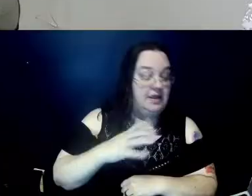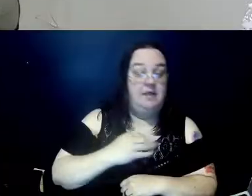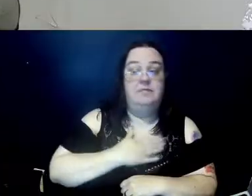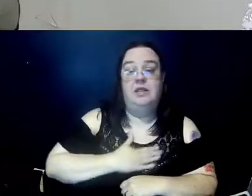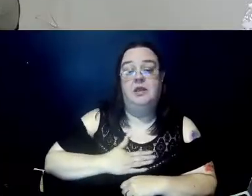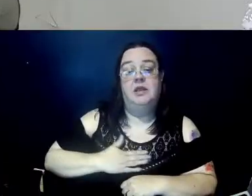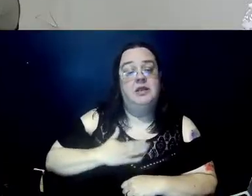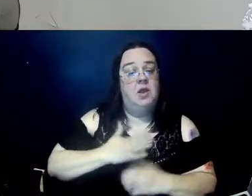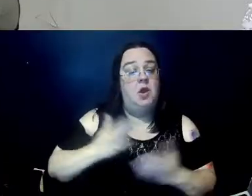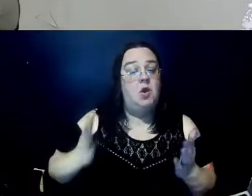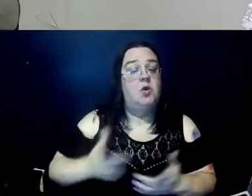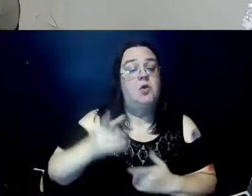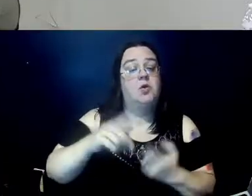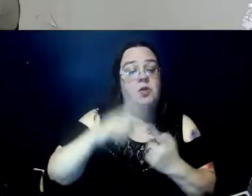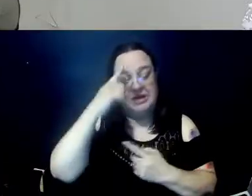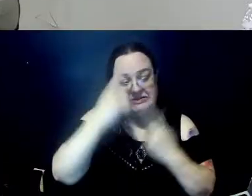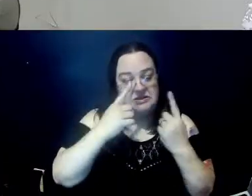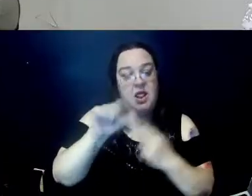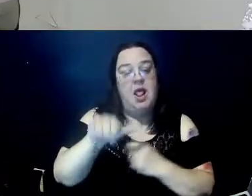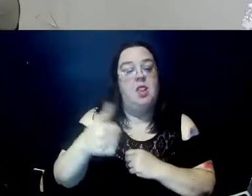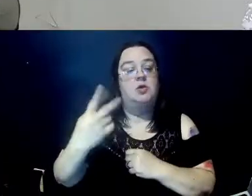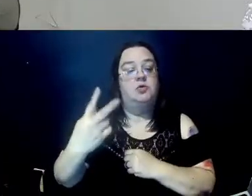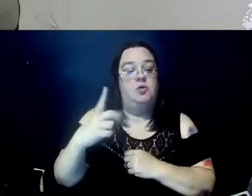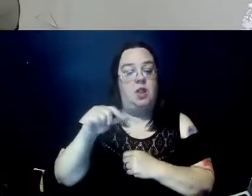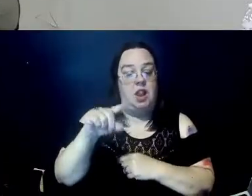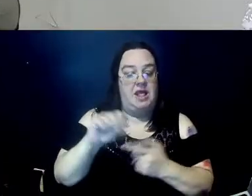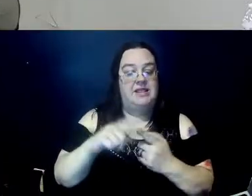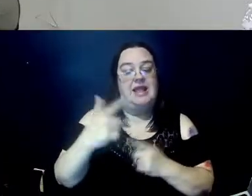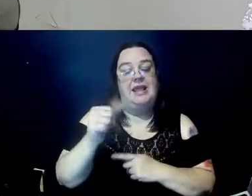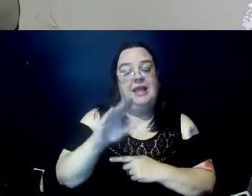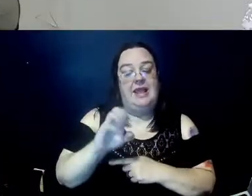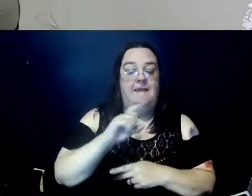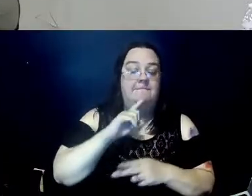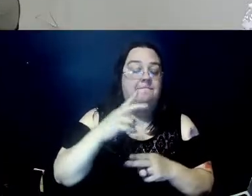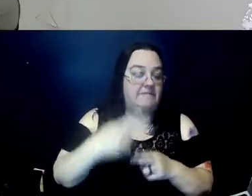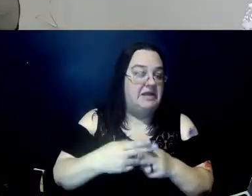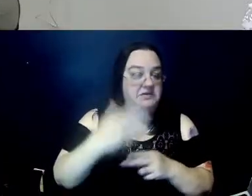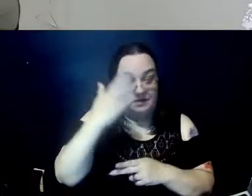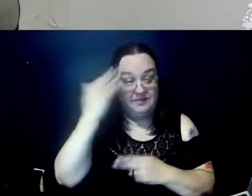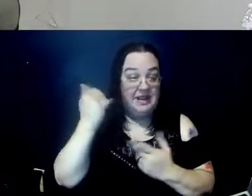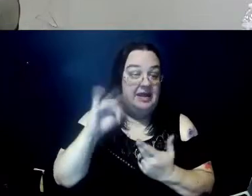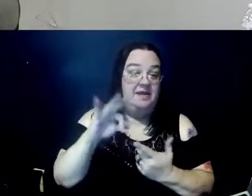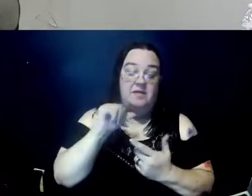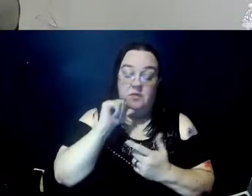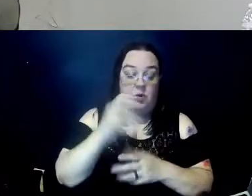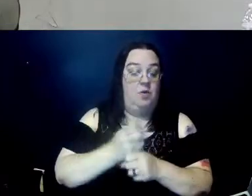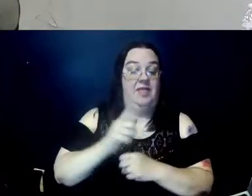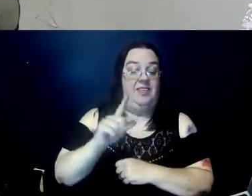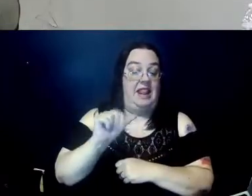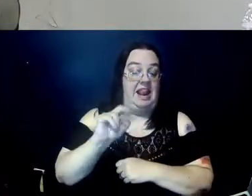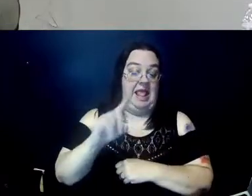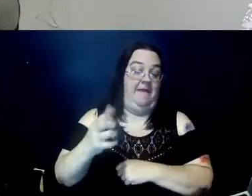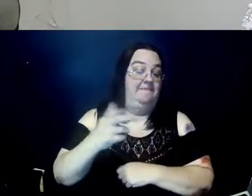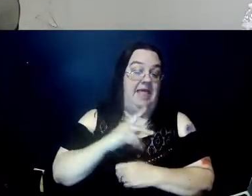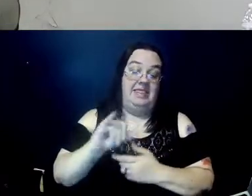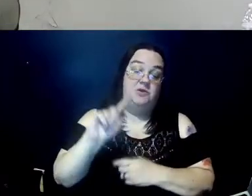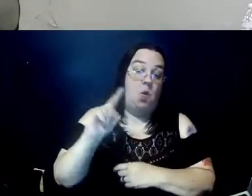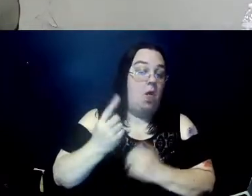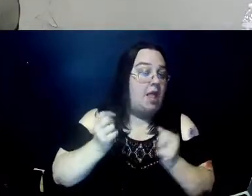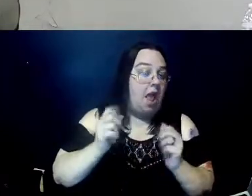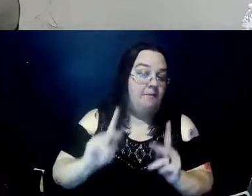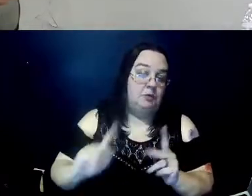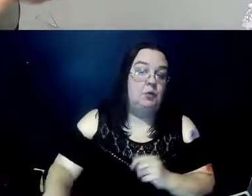urge you to consider the other 2 lots that Gabe talked about, because you don't get land back. It's our only chance to get